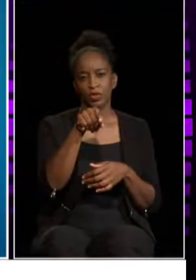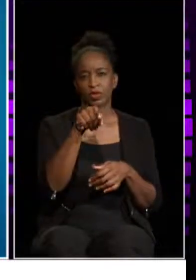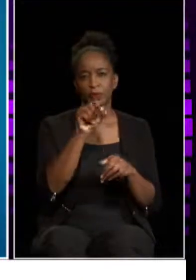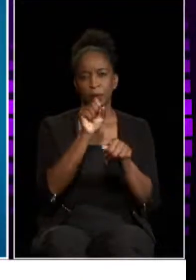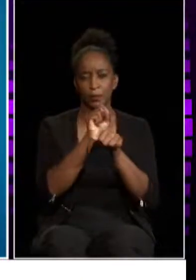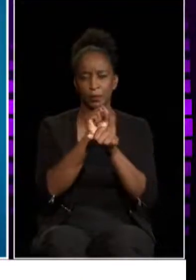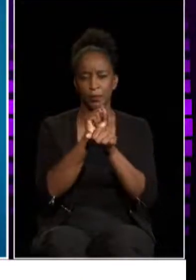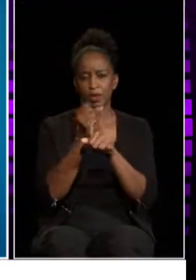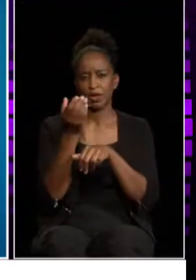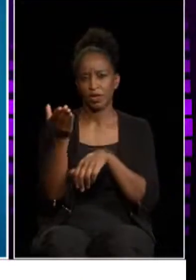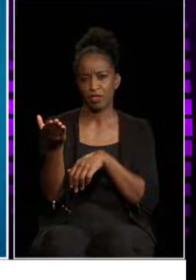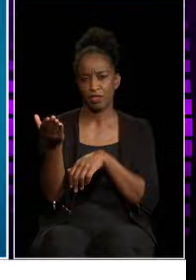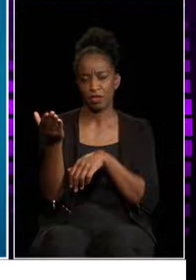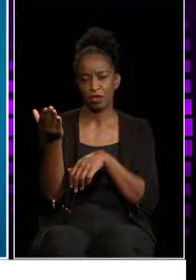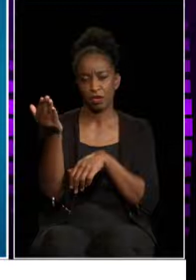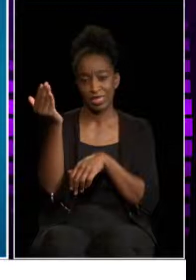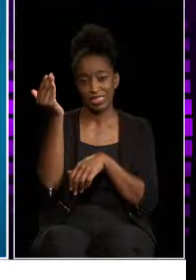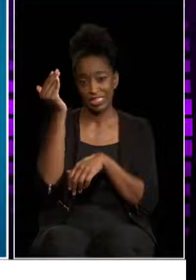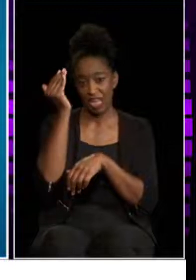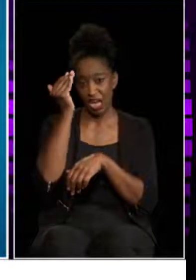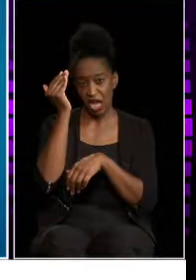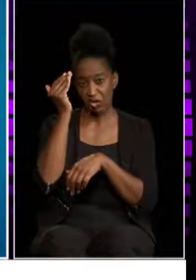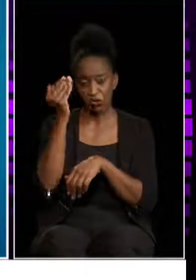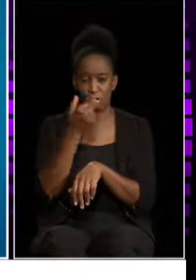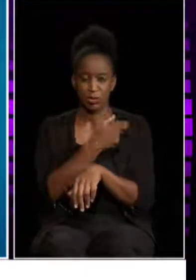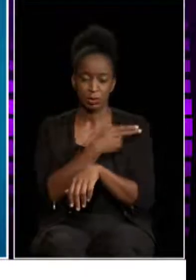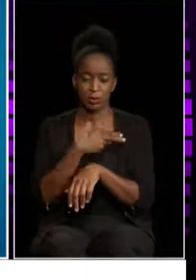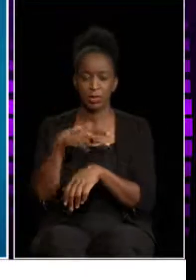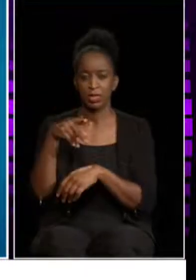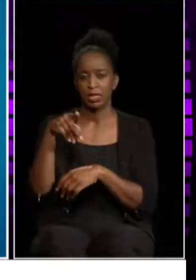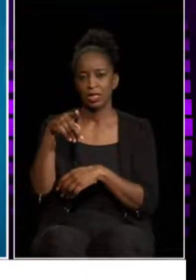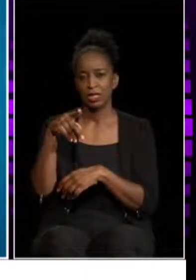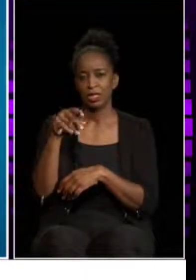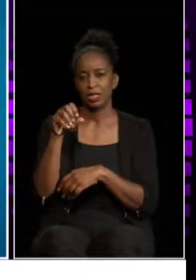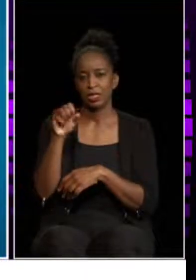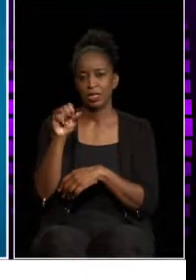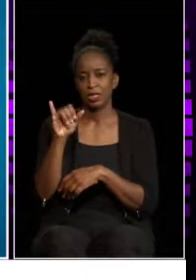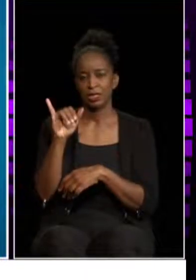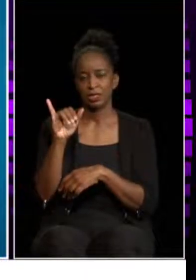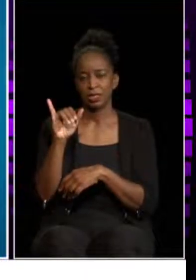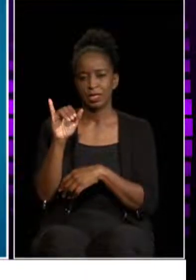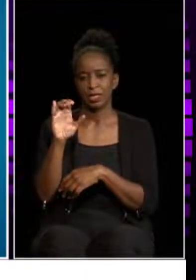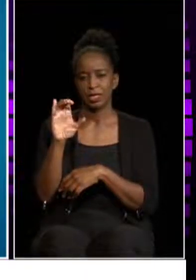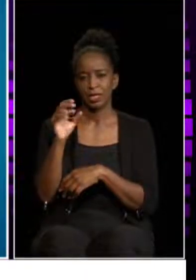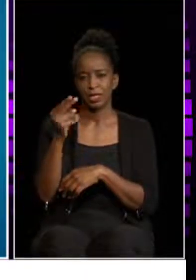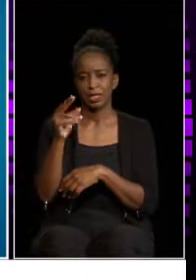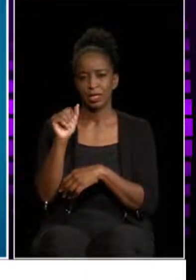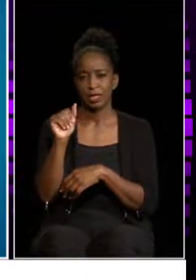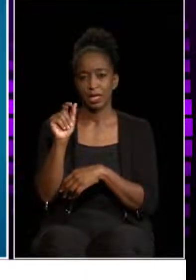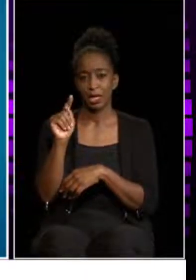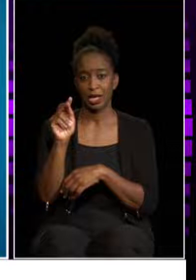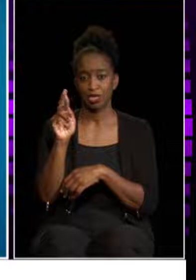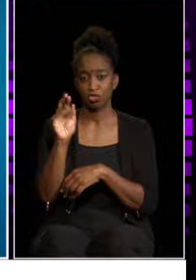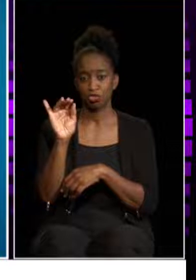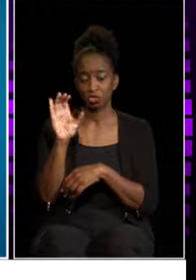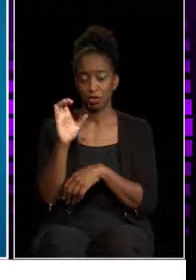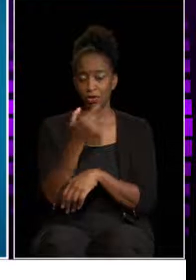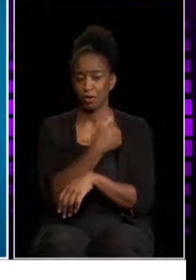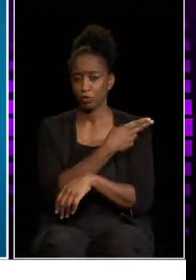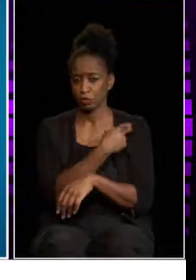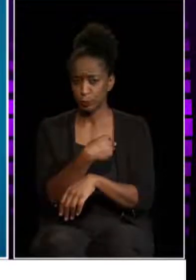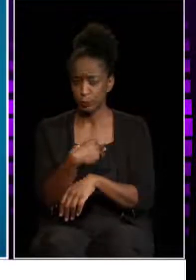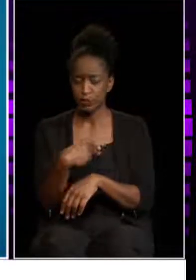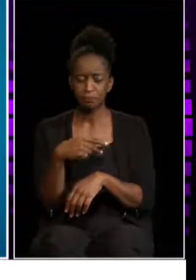over 20 years, you would have seen a lot of situations where people would have come in and gone out, being institutionalized, medicated